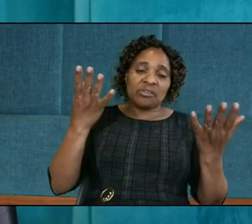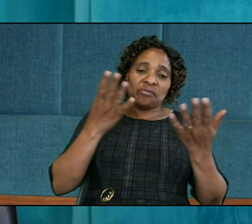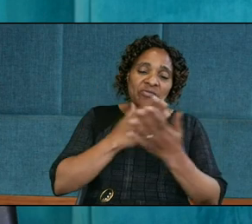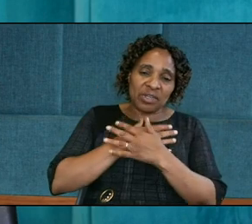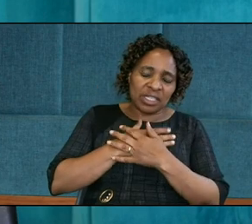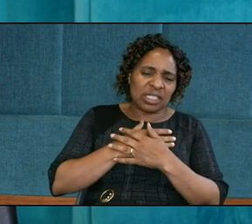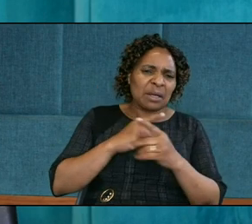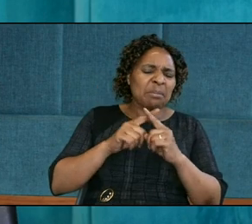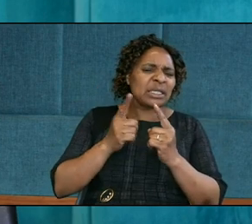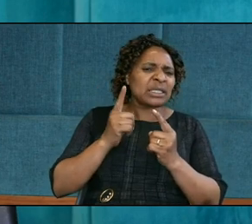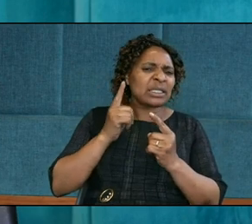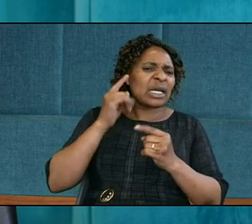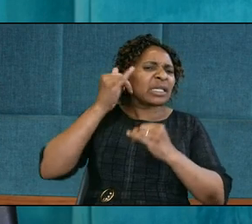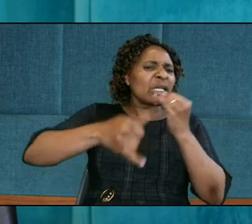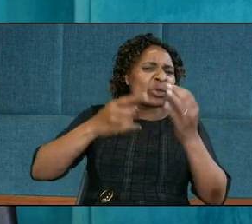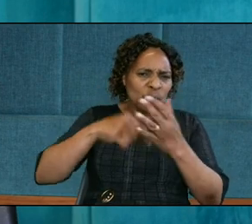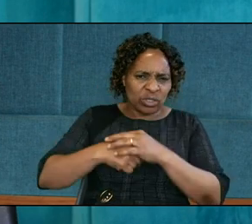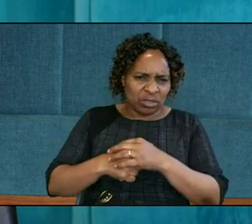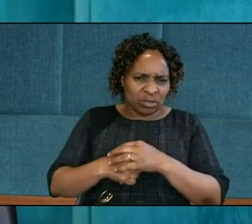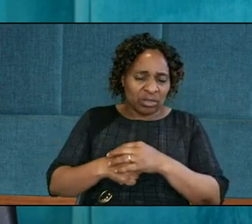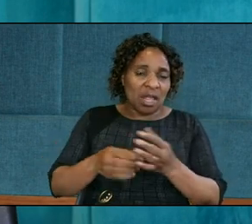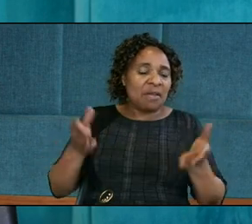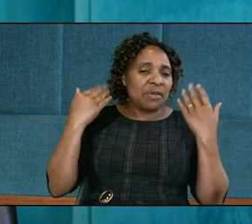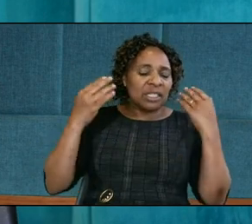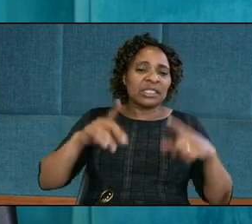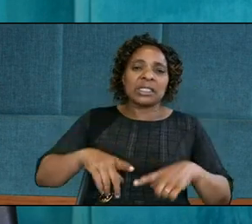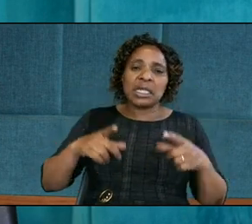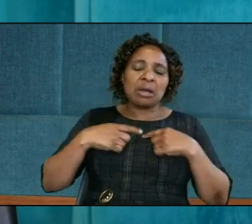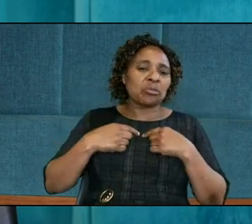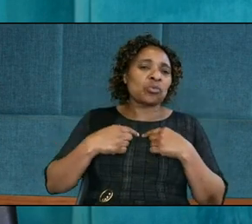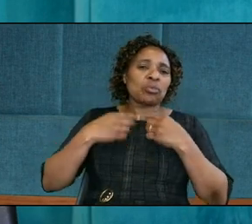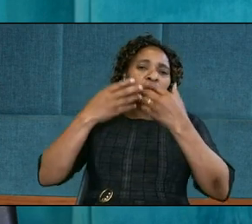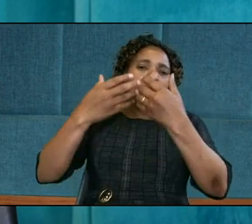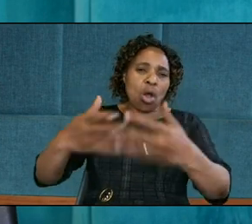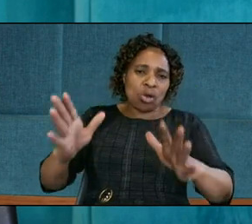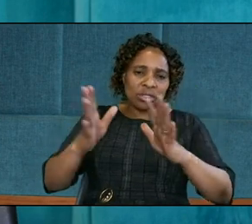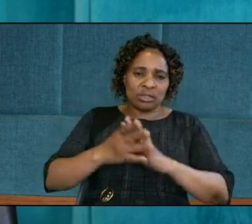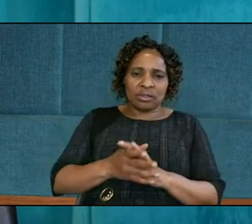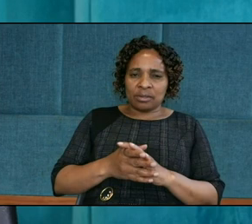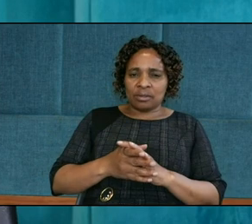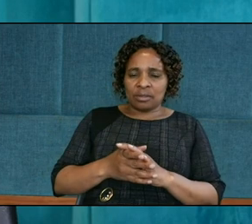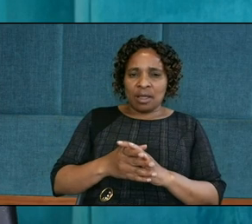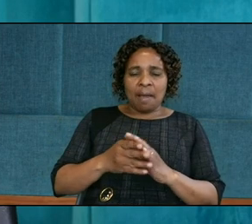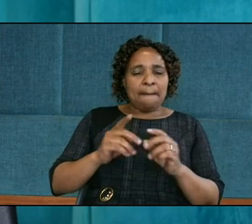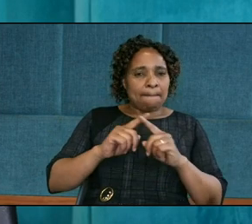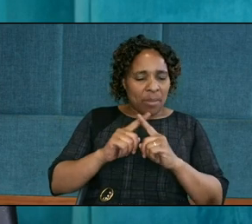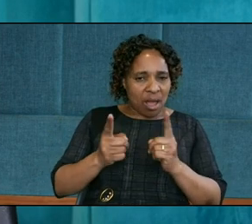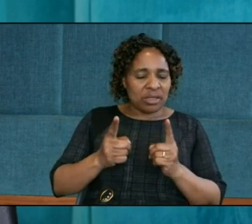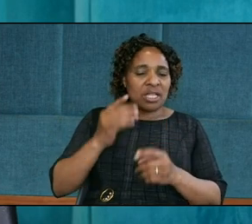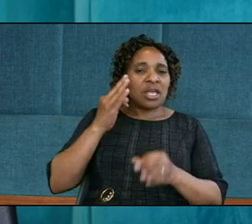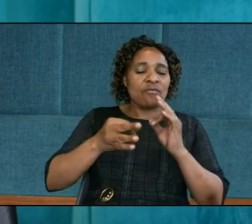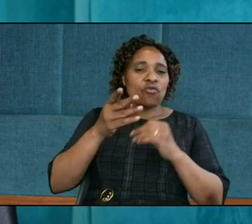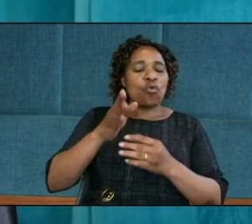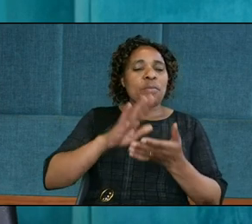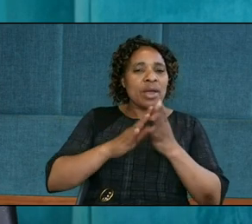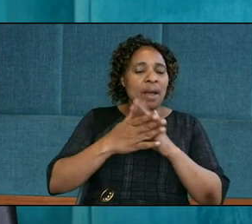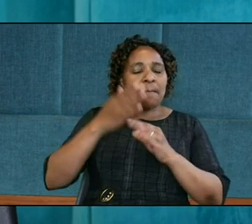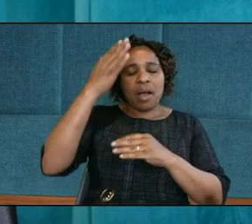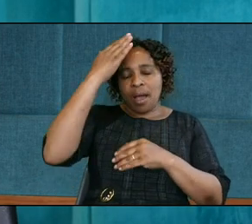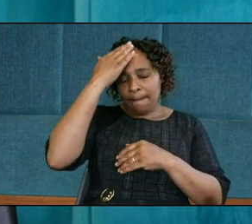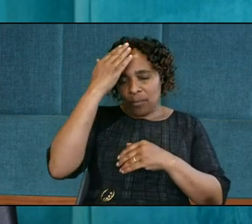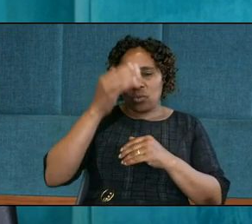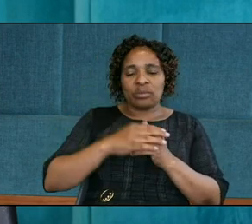to in the end? Your eternal life will be doomed. Instead, if you're humble